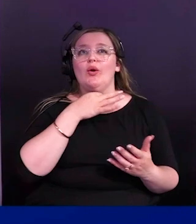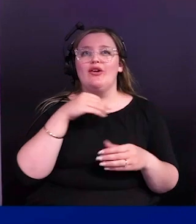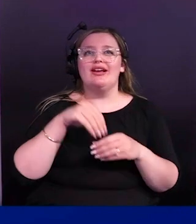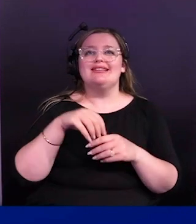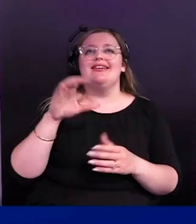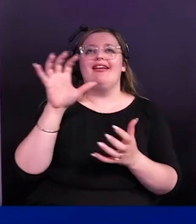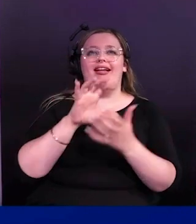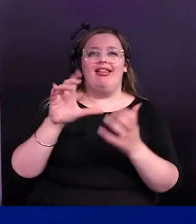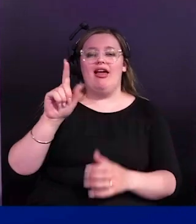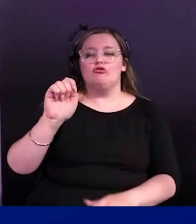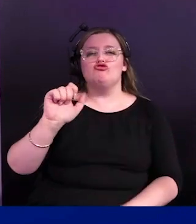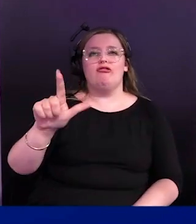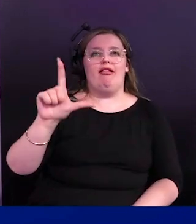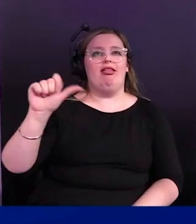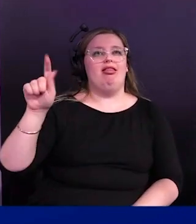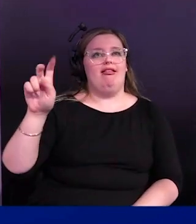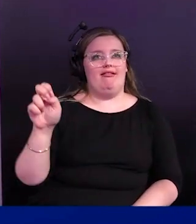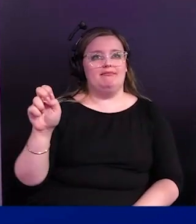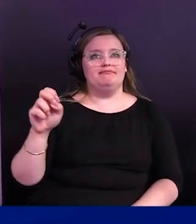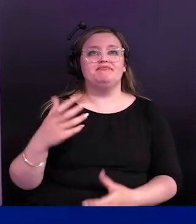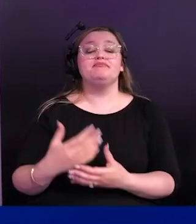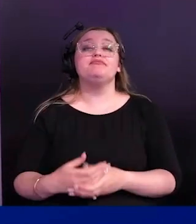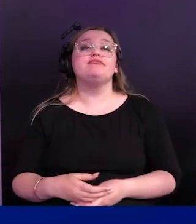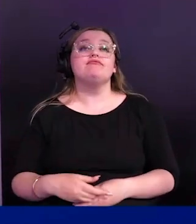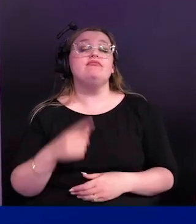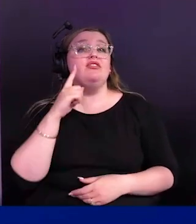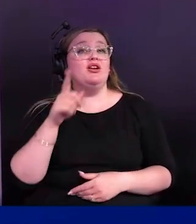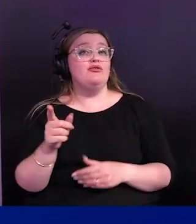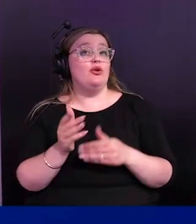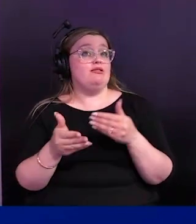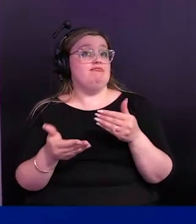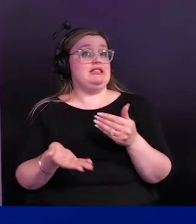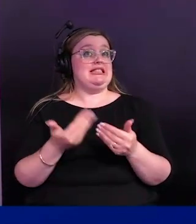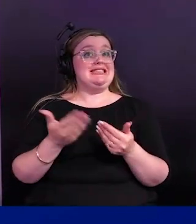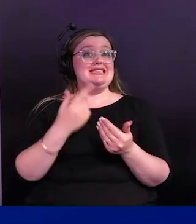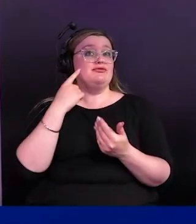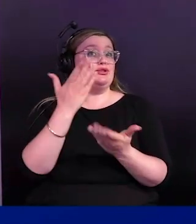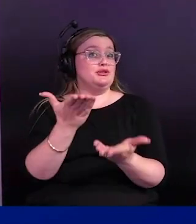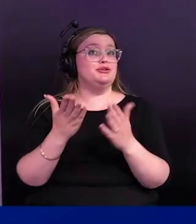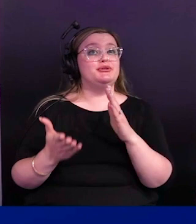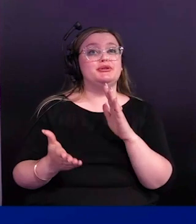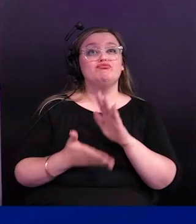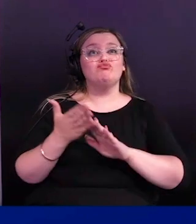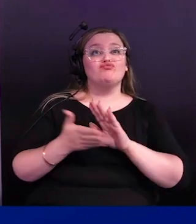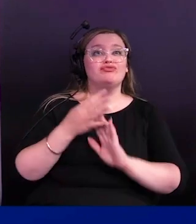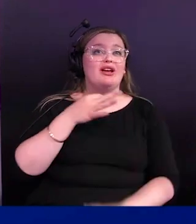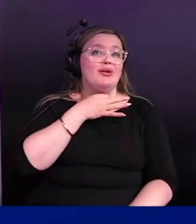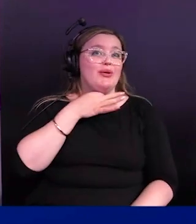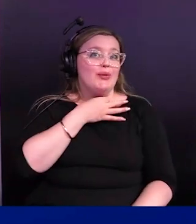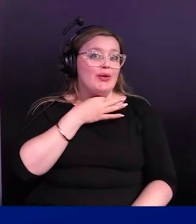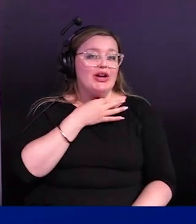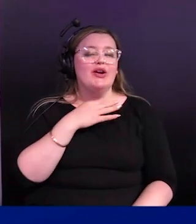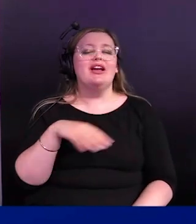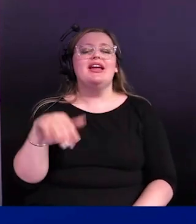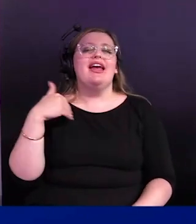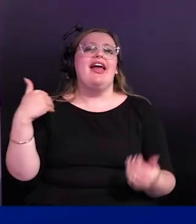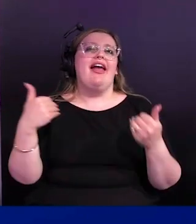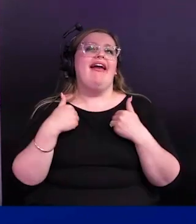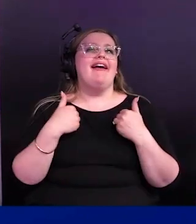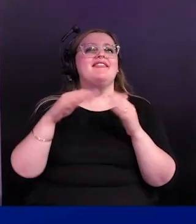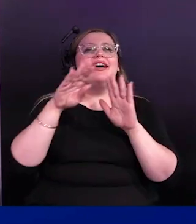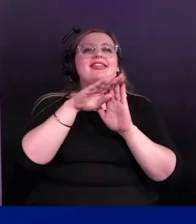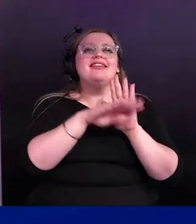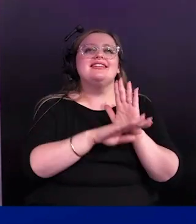So in order to make it very easy for you to run queries in Lake, we provide a list of sample